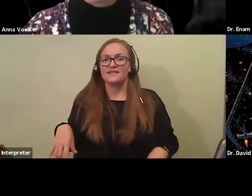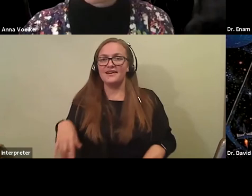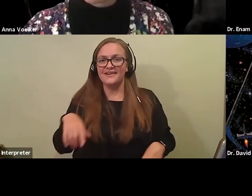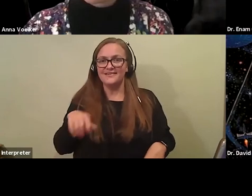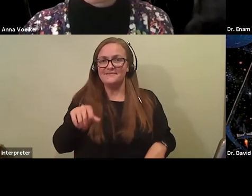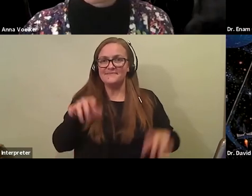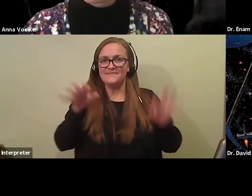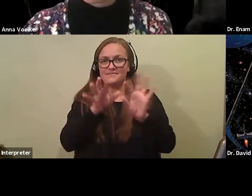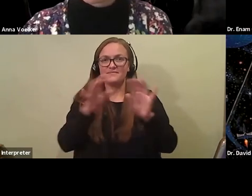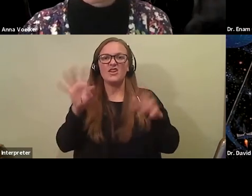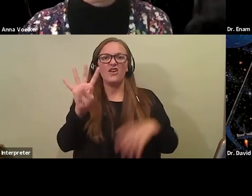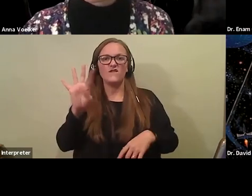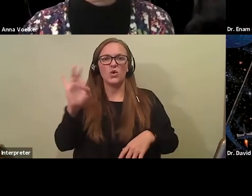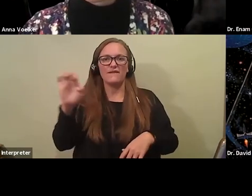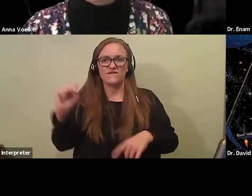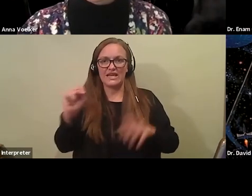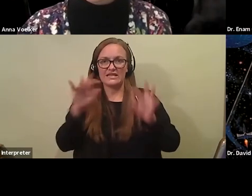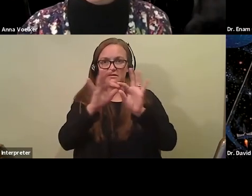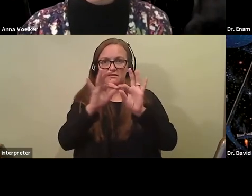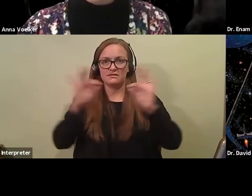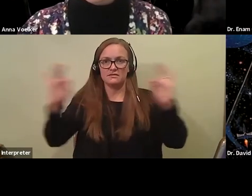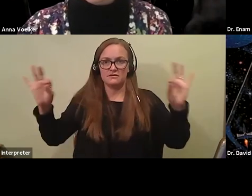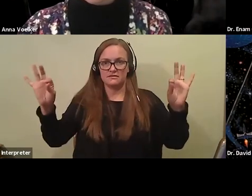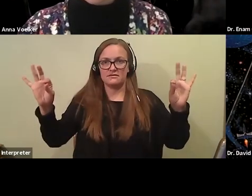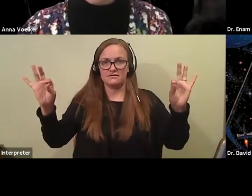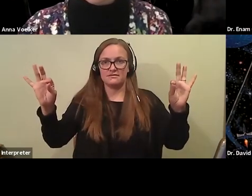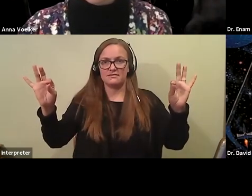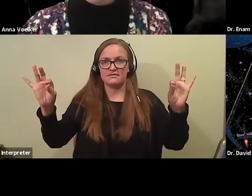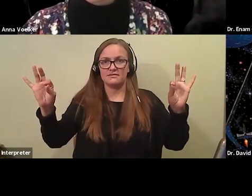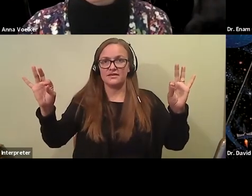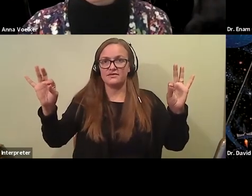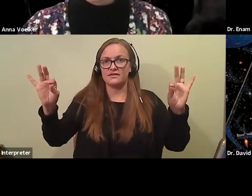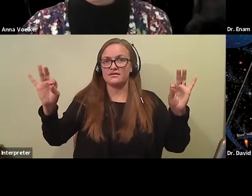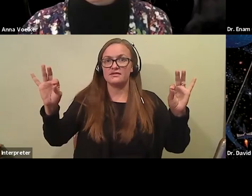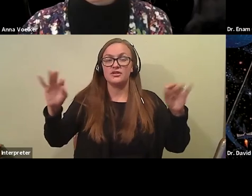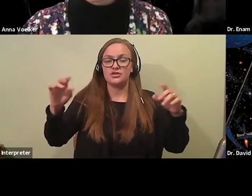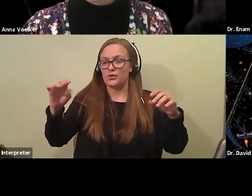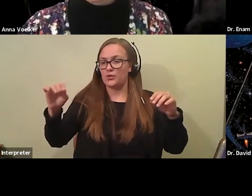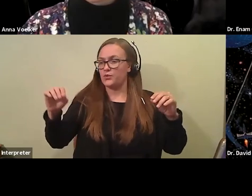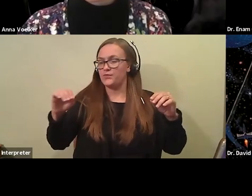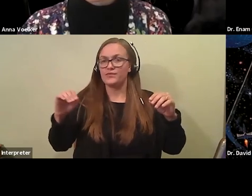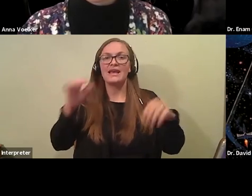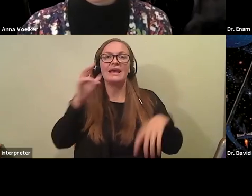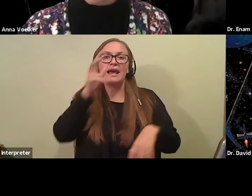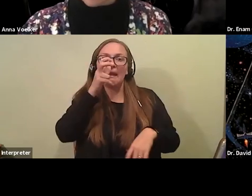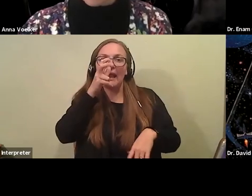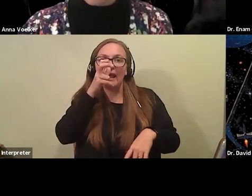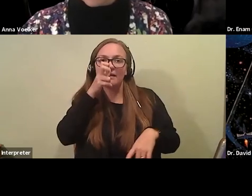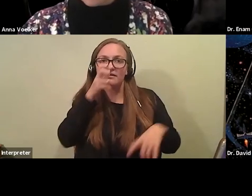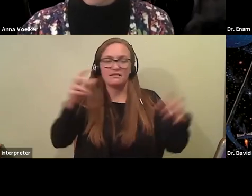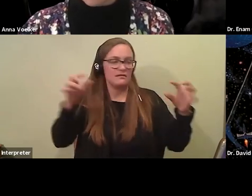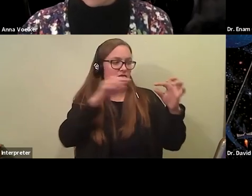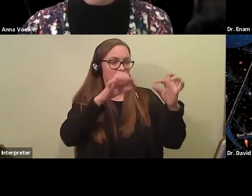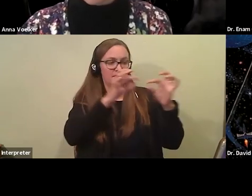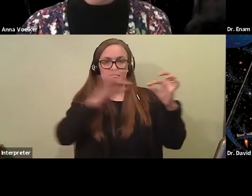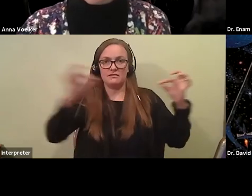So it's about 4 feet long. Suppose an ant were at one end of this ribbon and wanted to travel to the other end of the ribbon. If